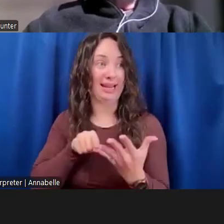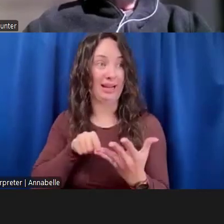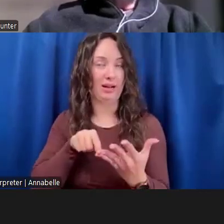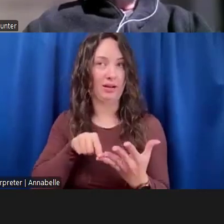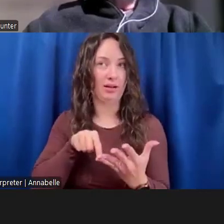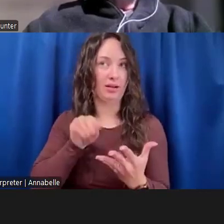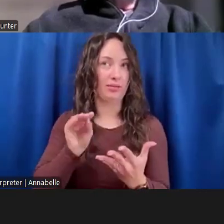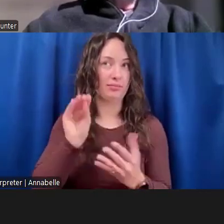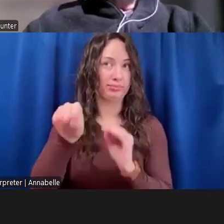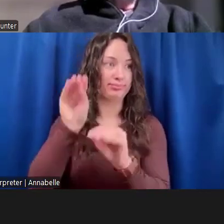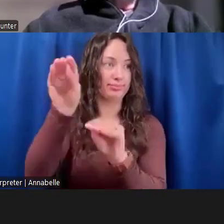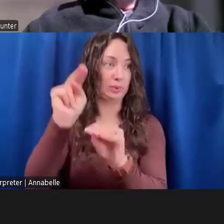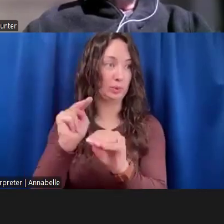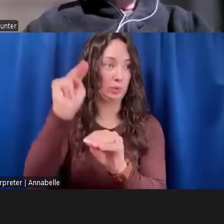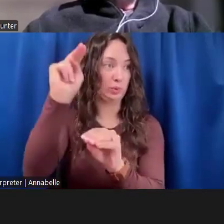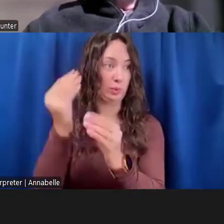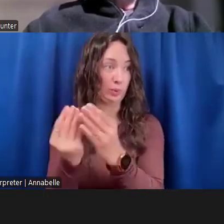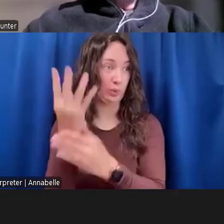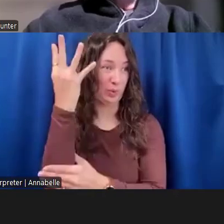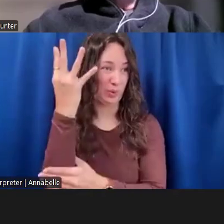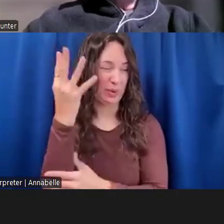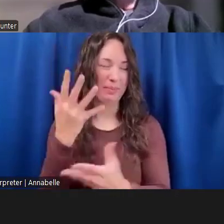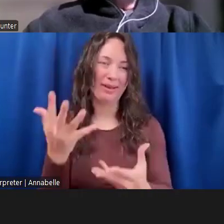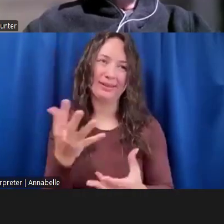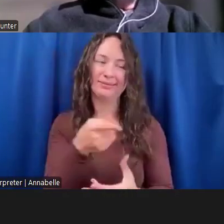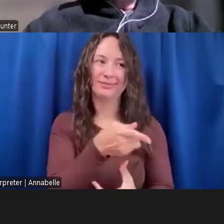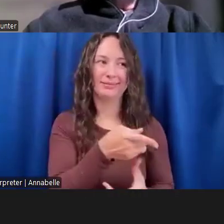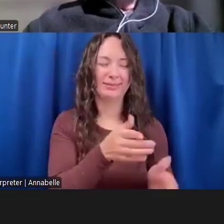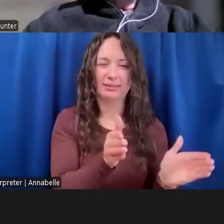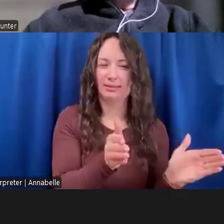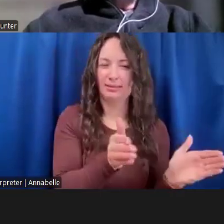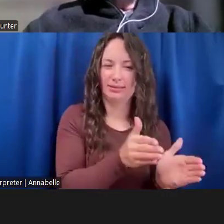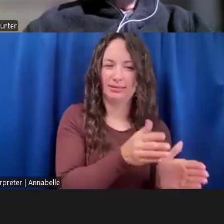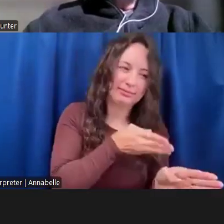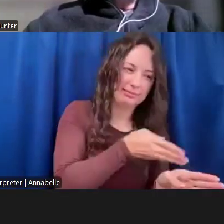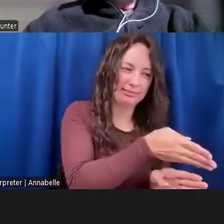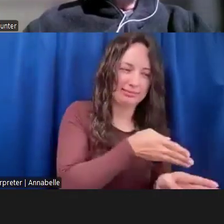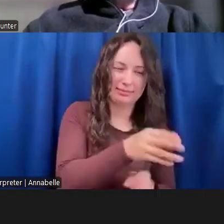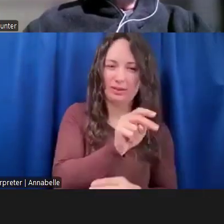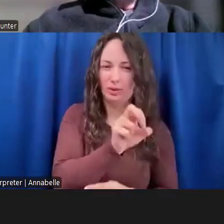it's, again, it's a niche. The nursery niche is a tough one. It's a tough